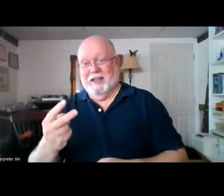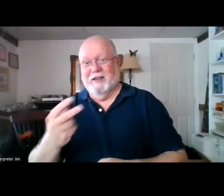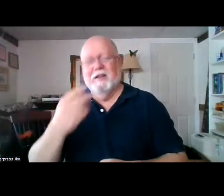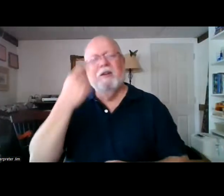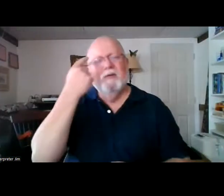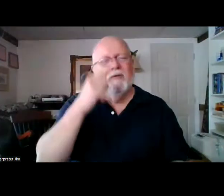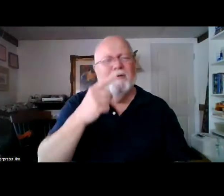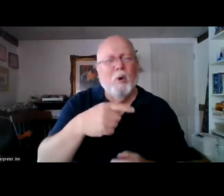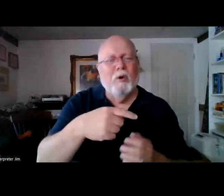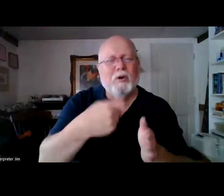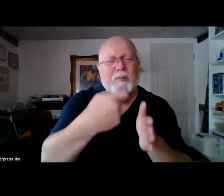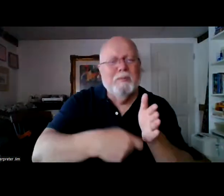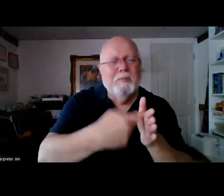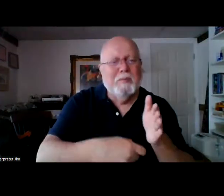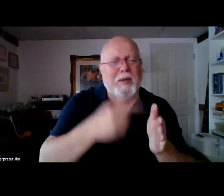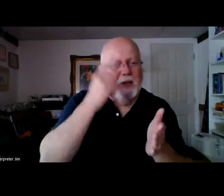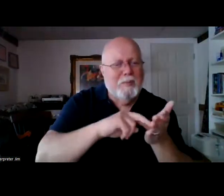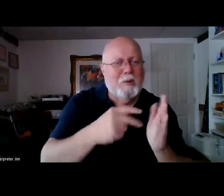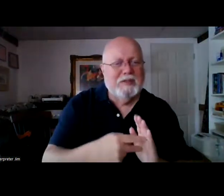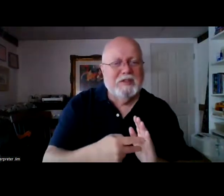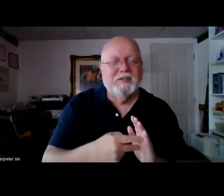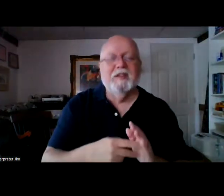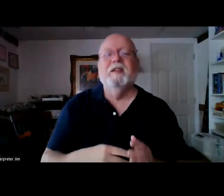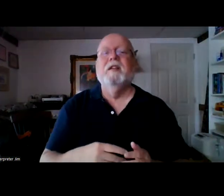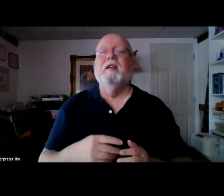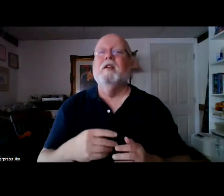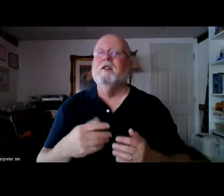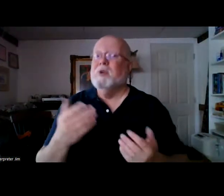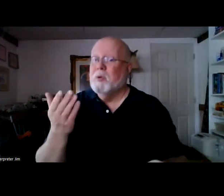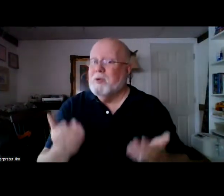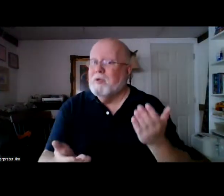I think there seems to be, a relationship there.